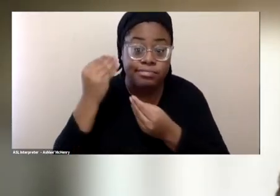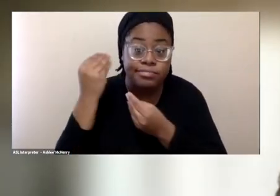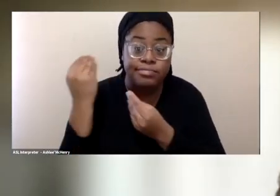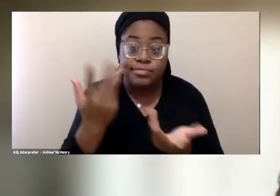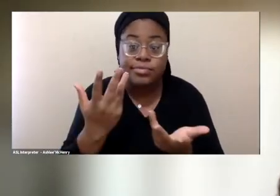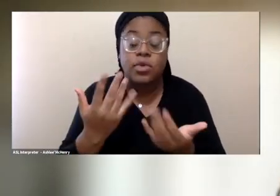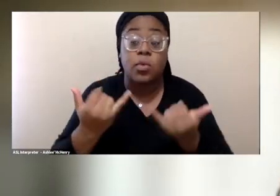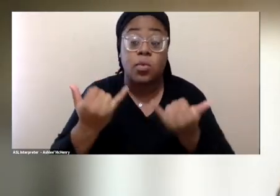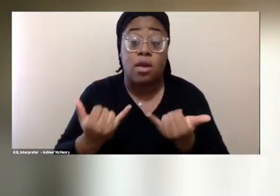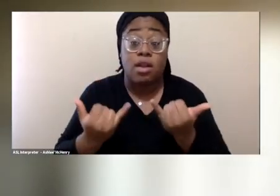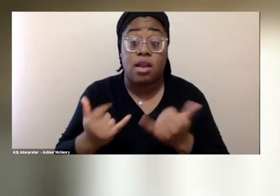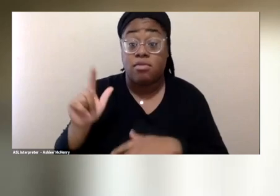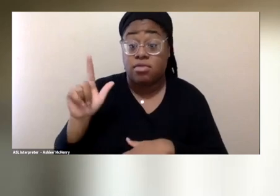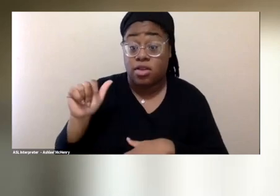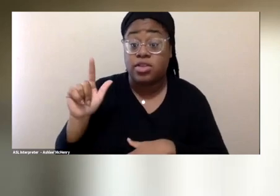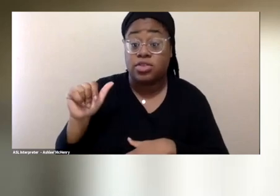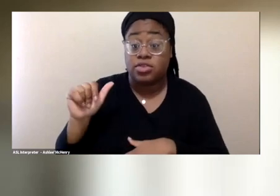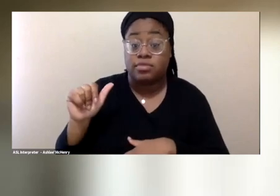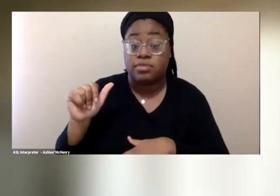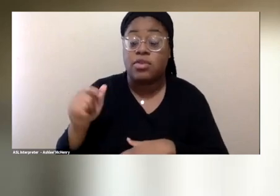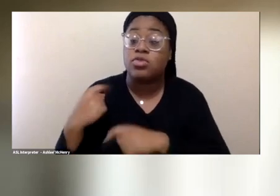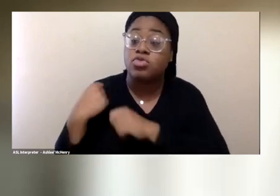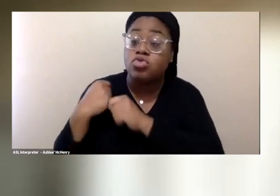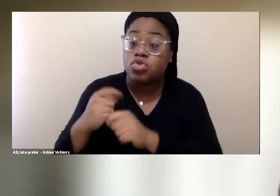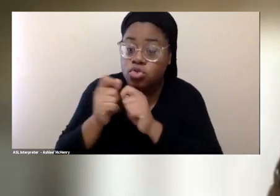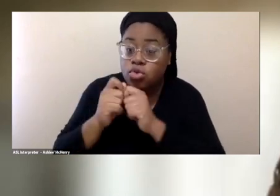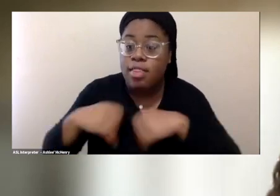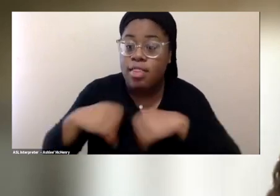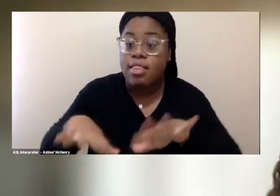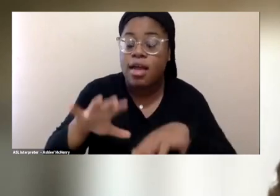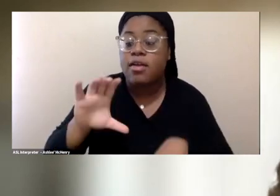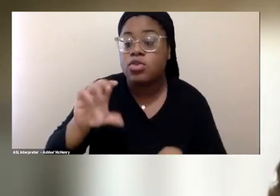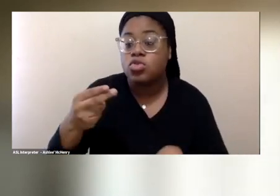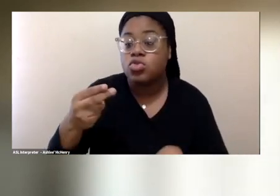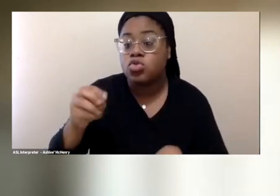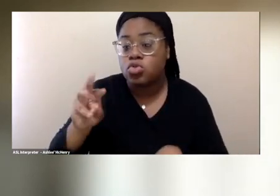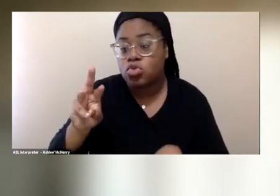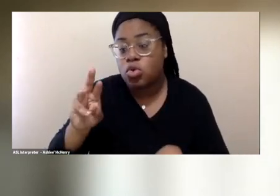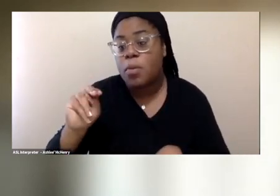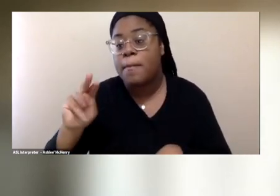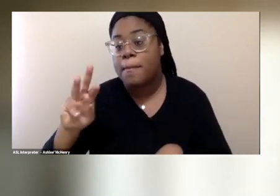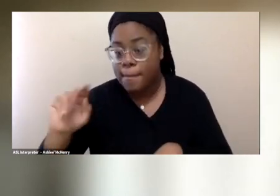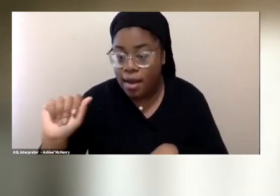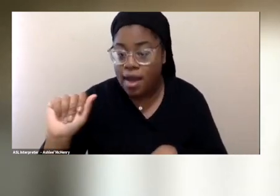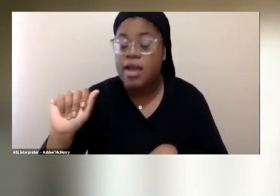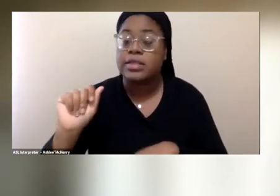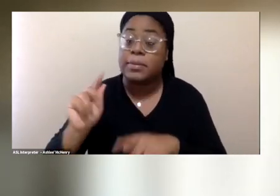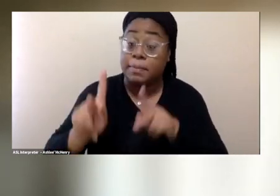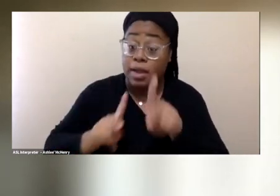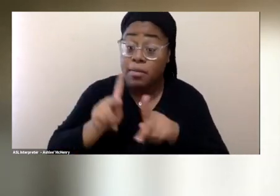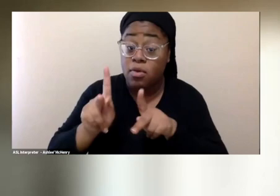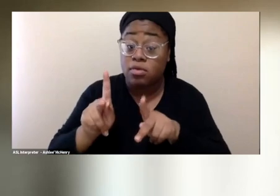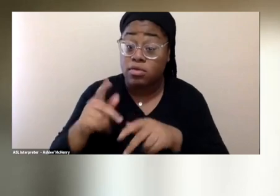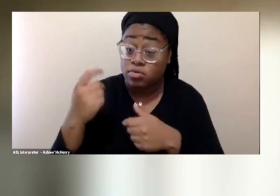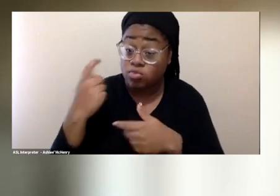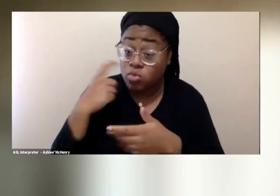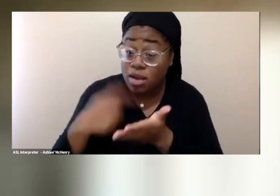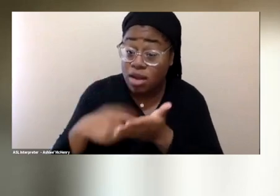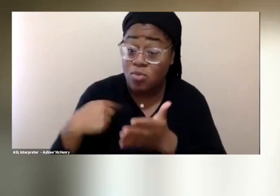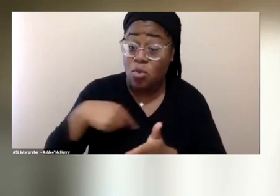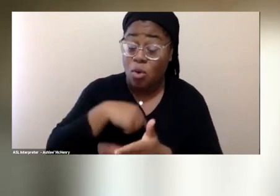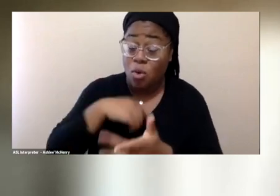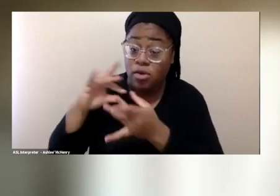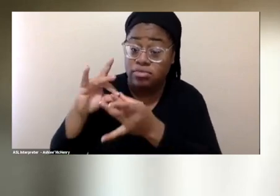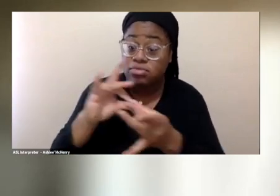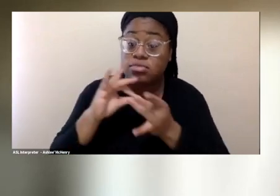are currently on the traditional lands of the Chumash peoples. I want to recognize that we are all connected with one another and